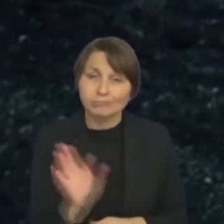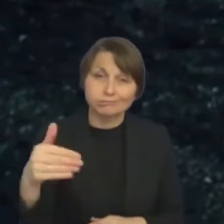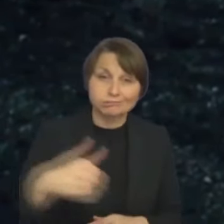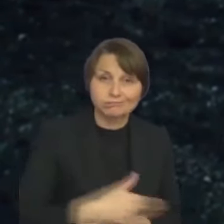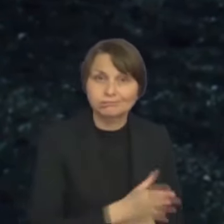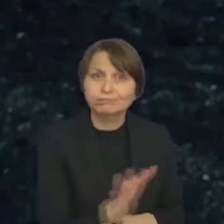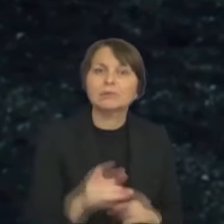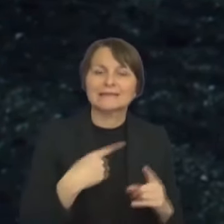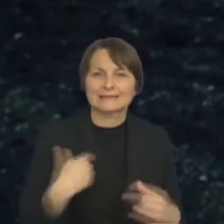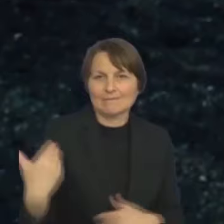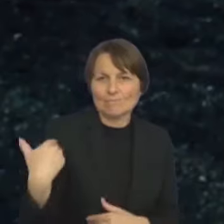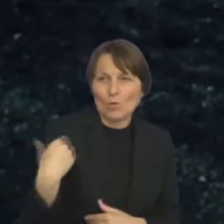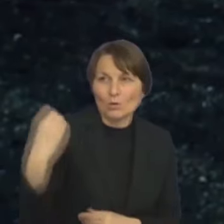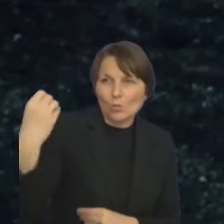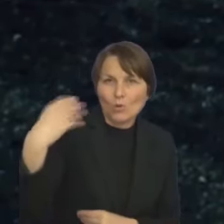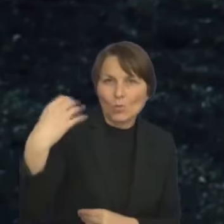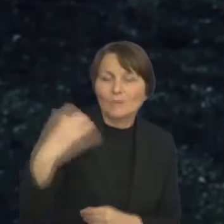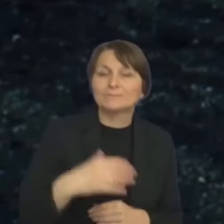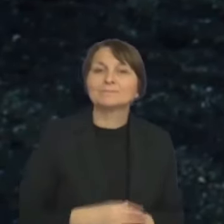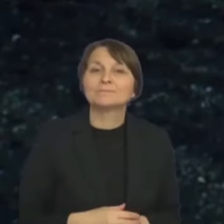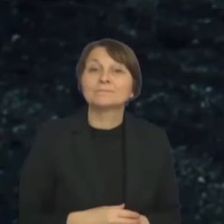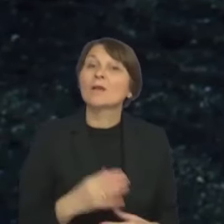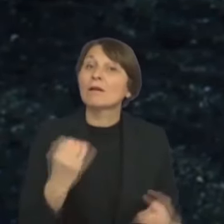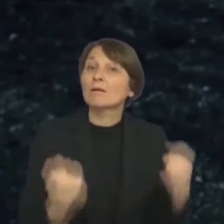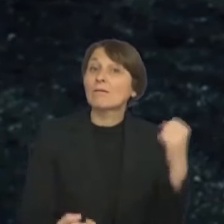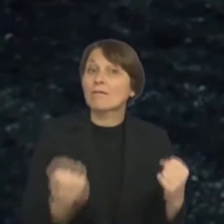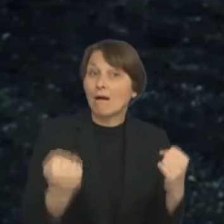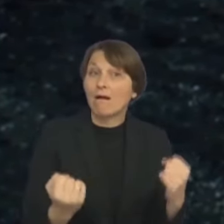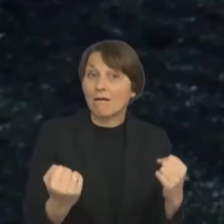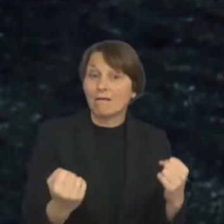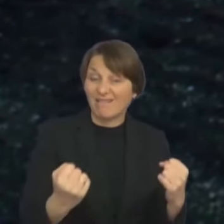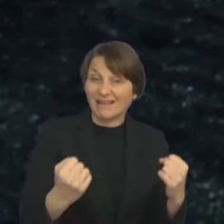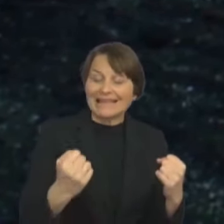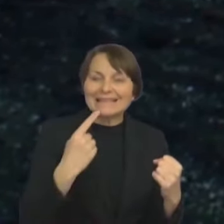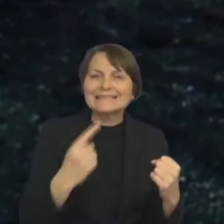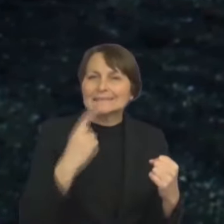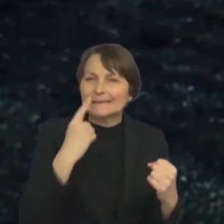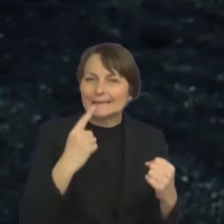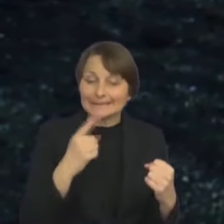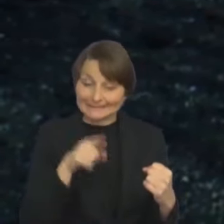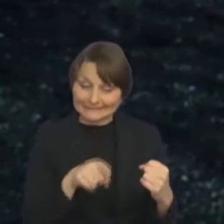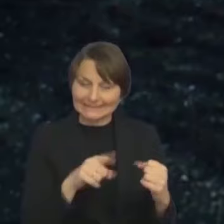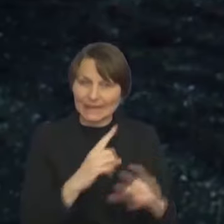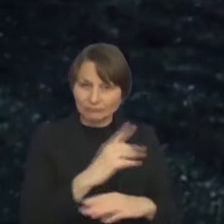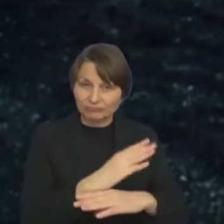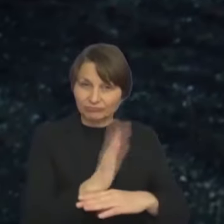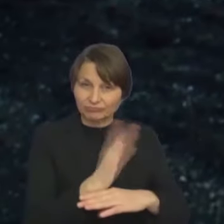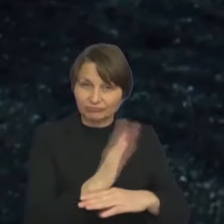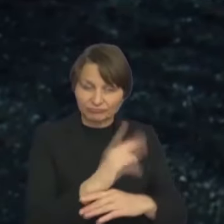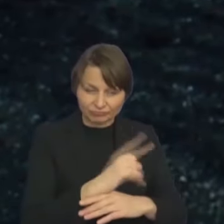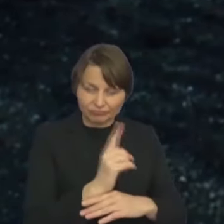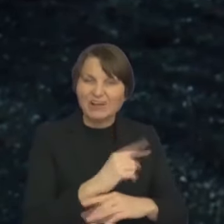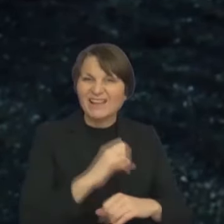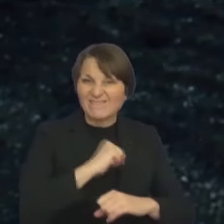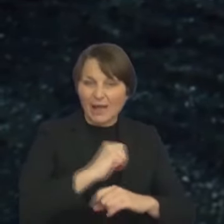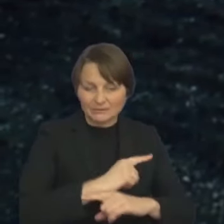And speed in our vehicles can have a ceiling and will not go beyond 180 kph.